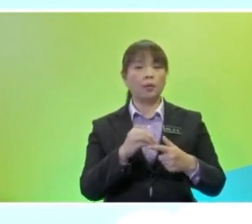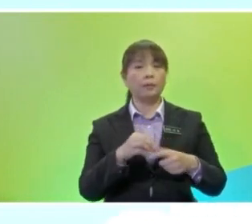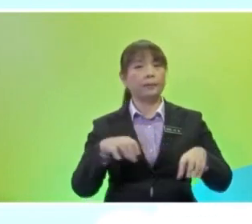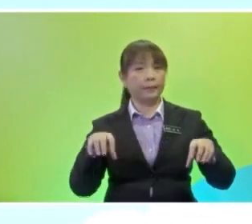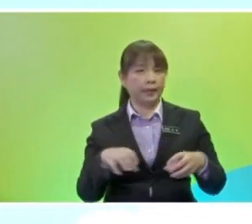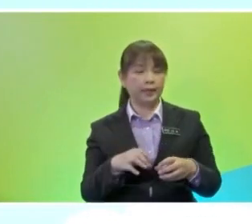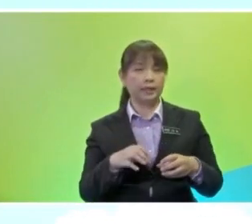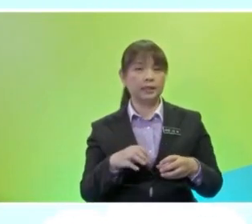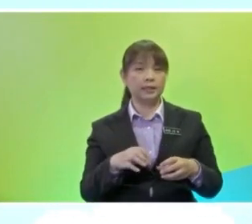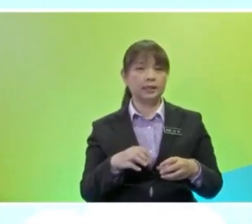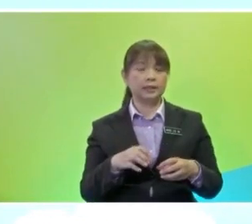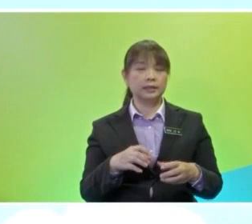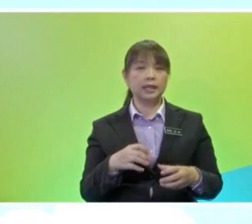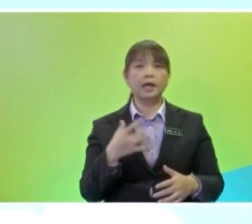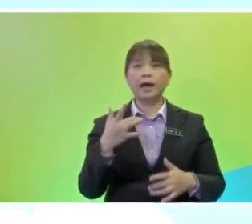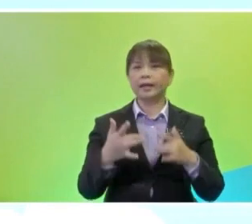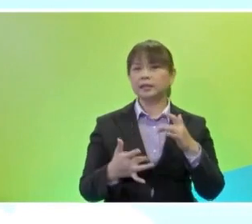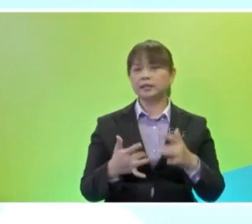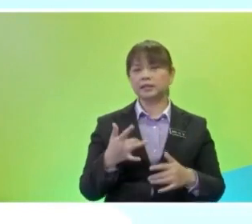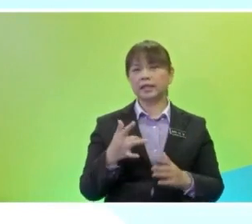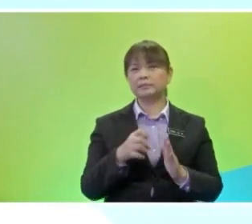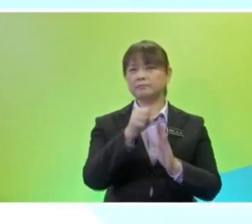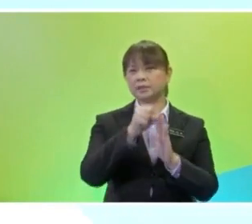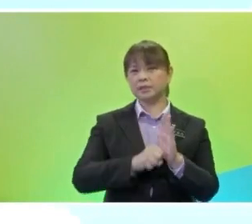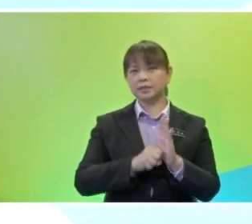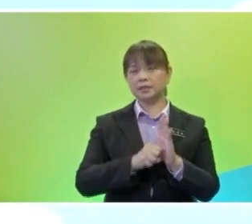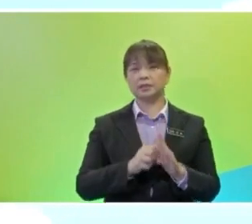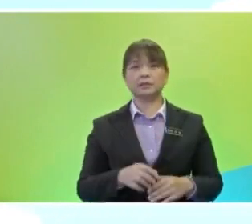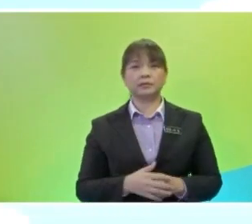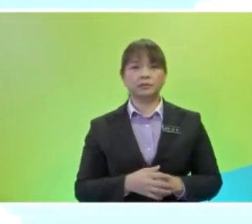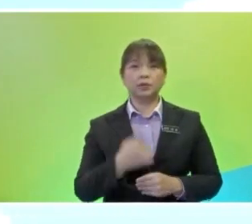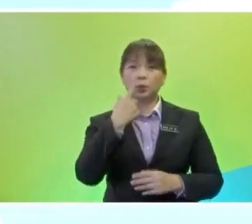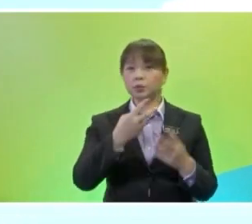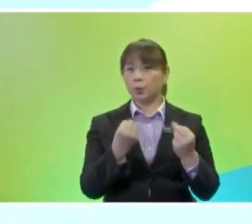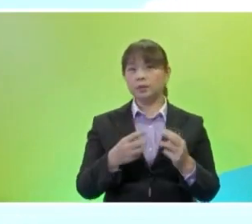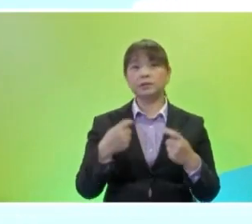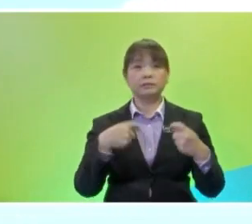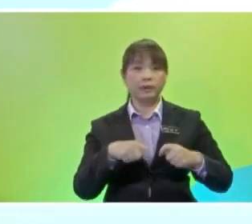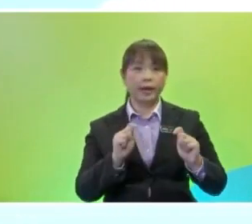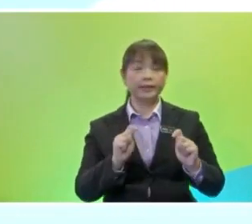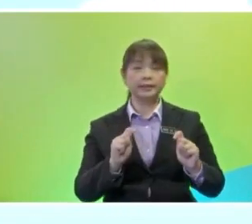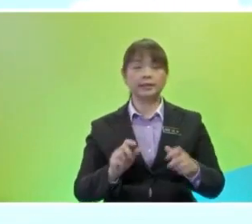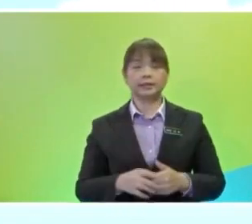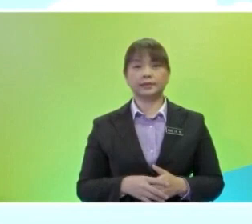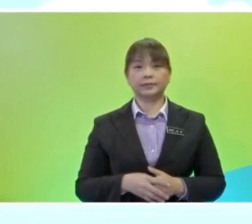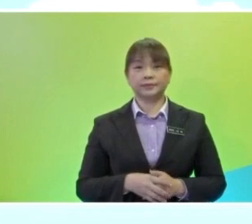And we have letter C there. Who would like to give it a try? Okay, Amar.